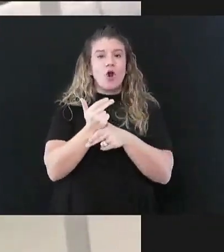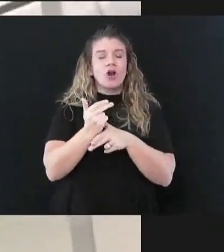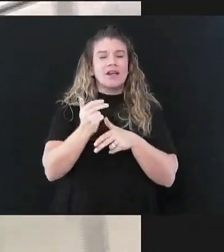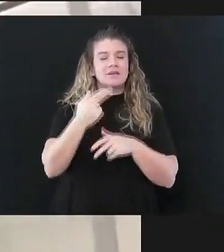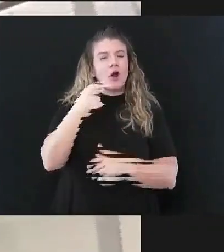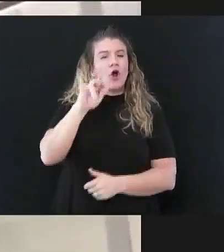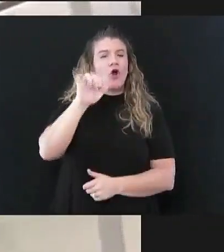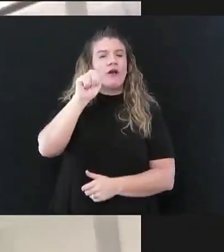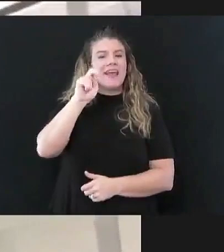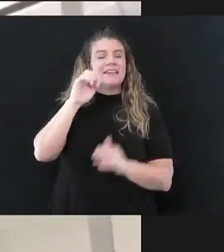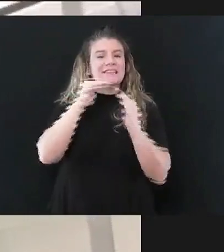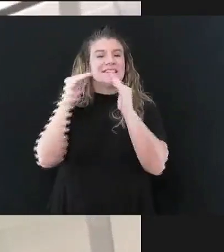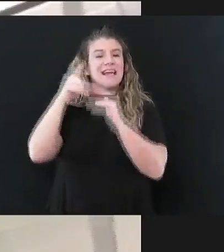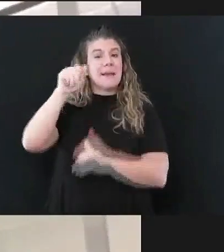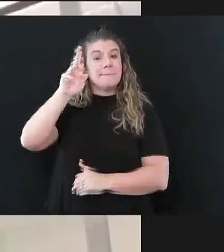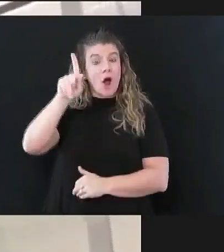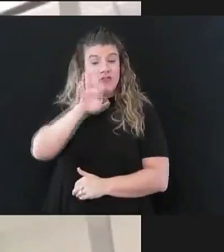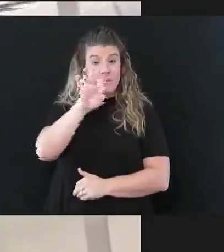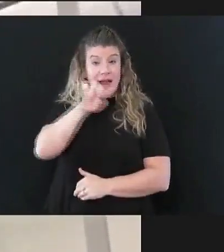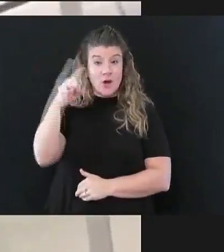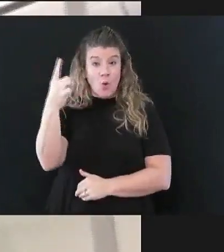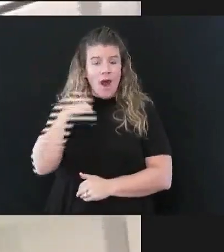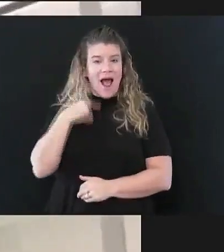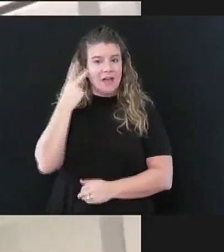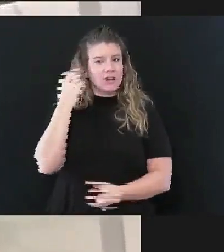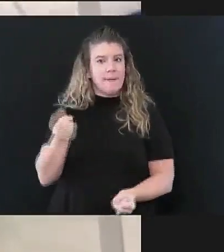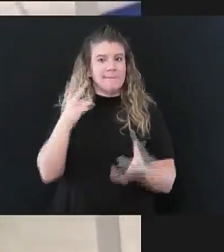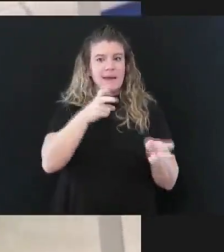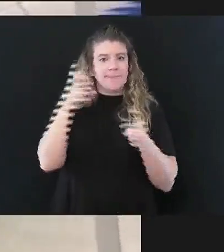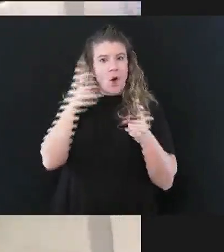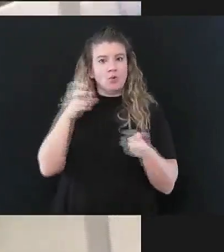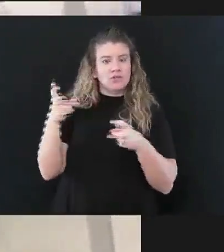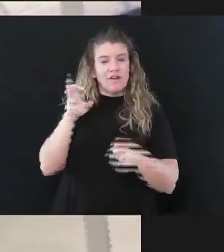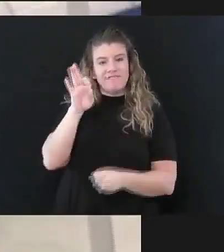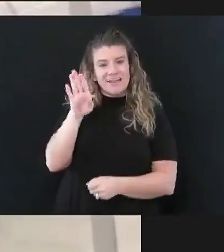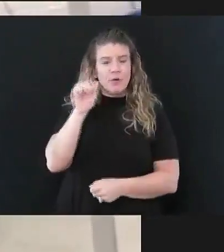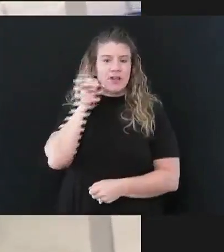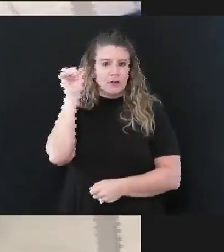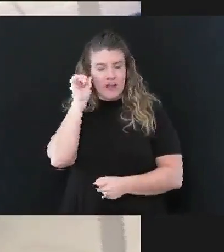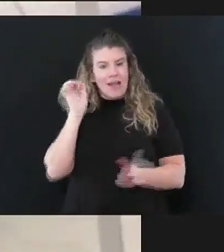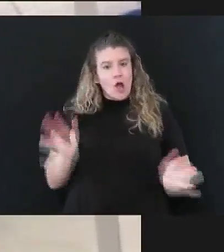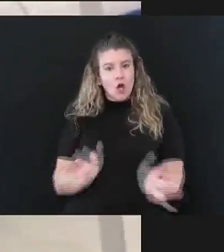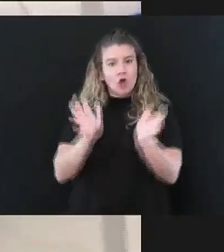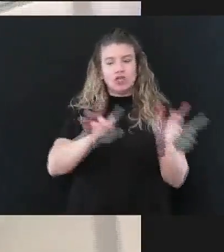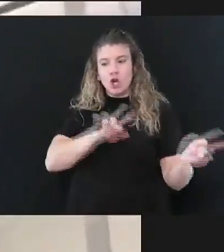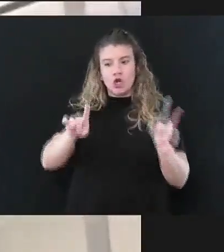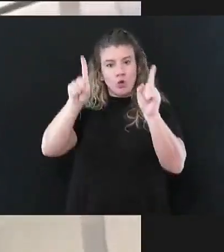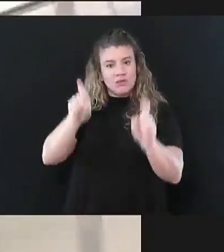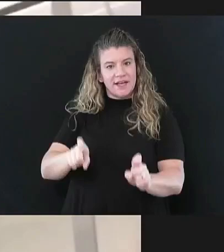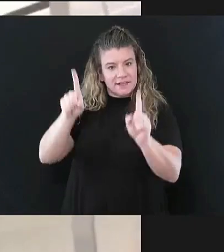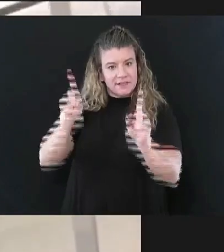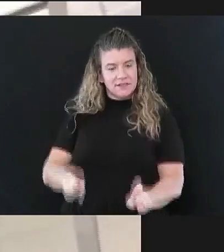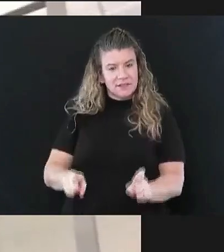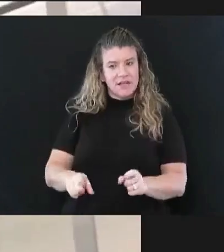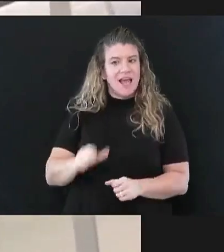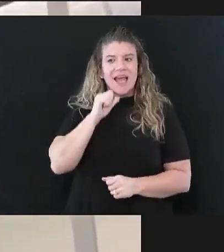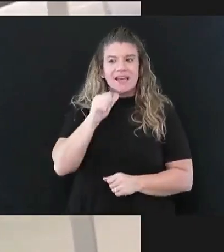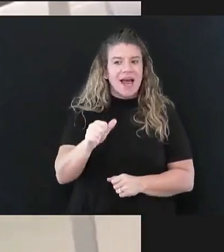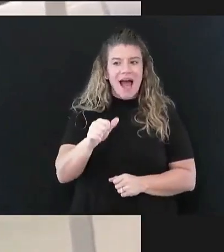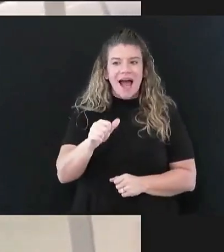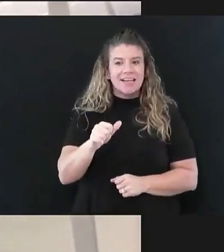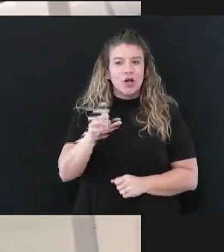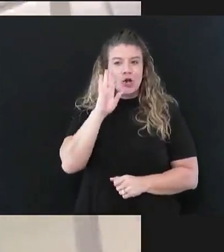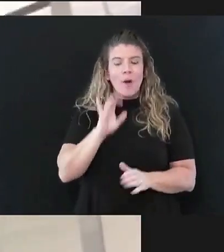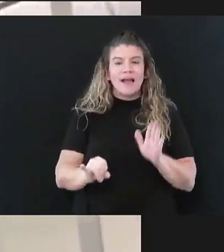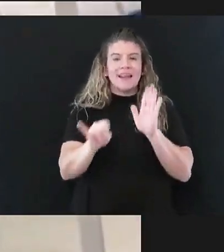1. But there were numerous posts on Facebook yesterday encouraging people to go out and test, not with the goal of identifying community